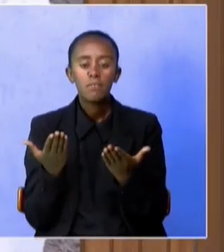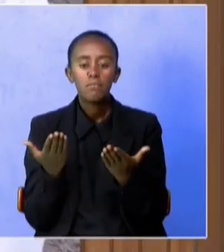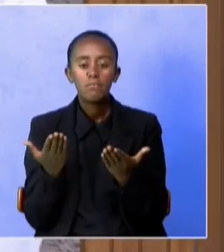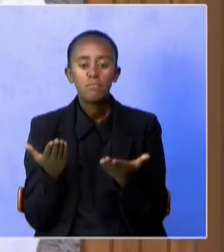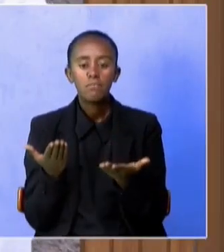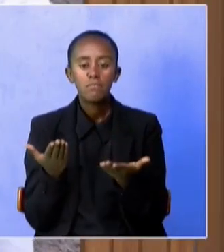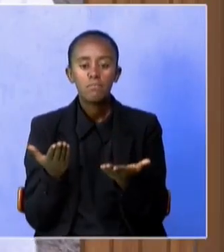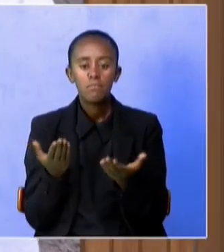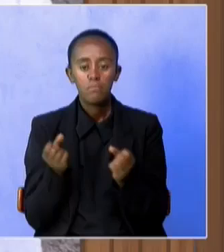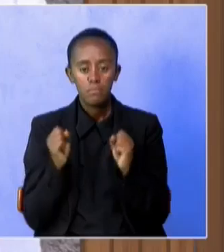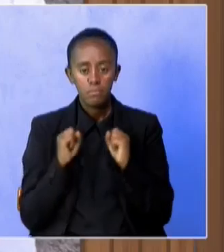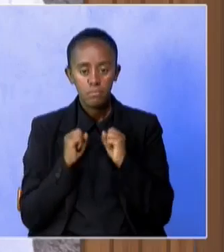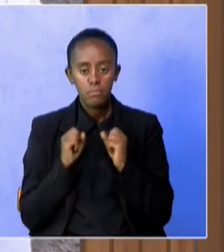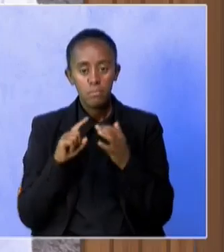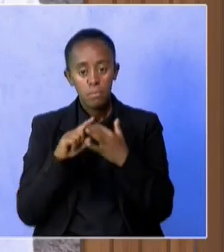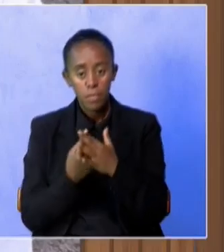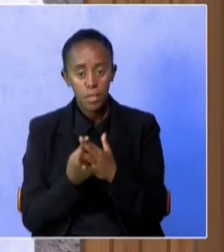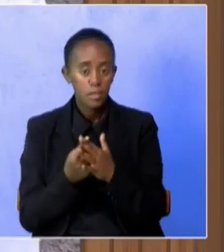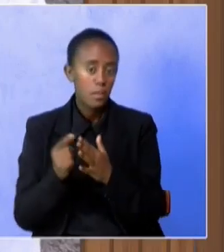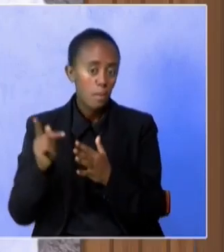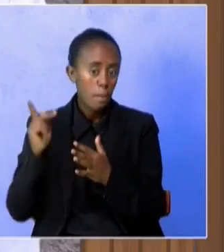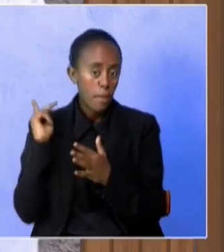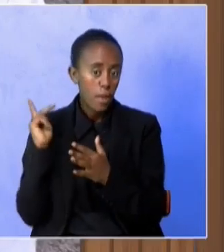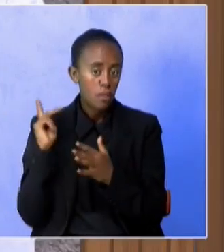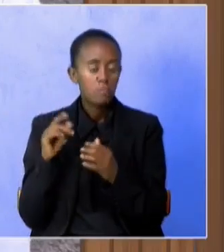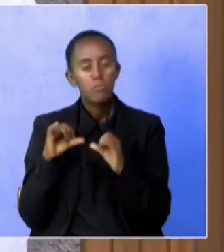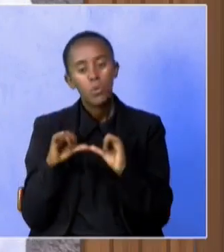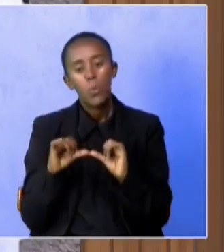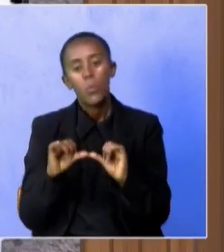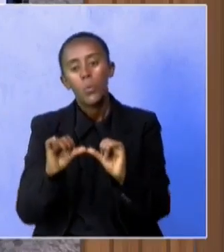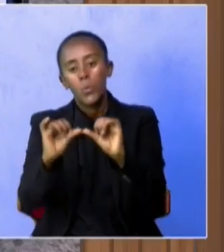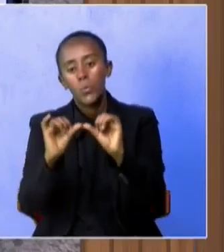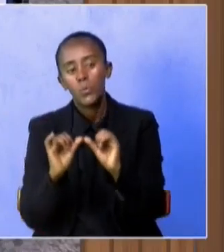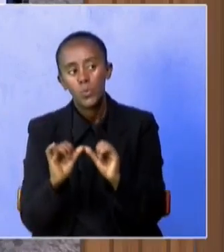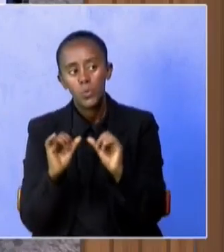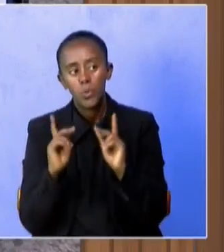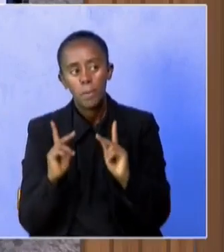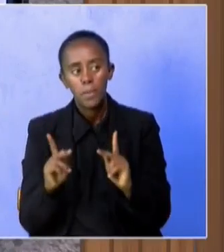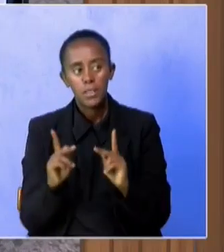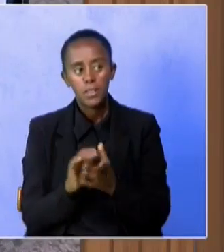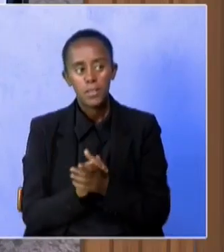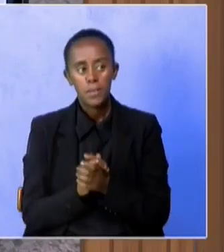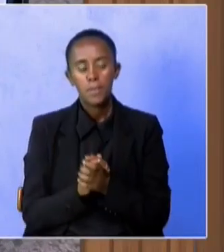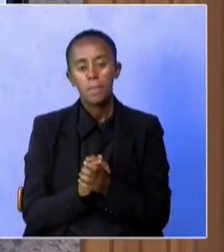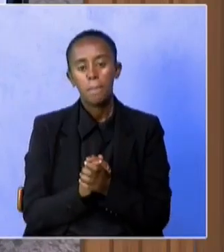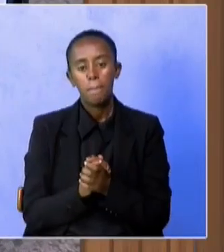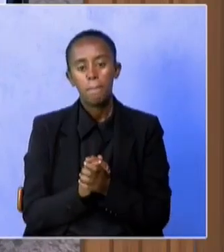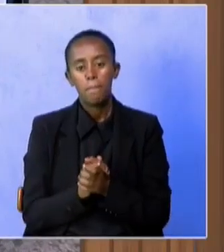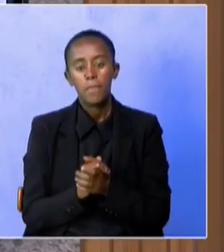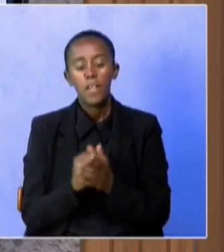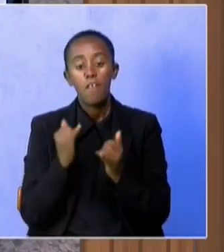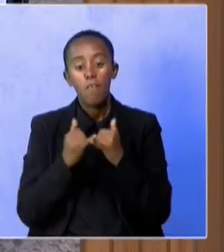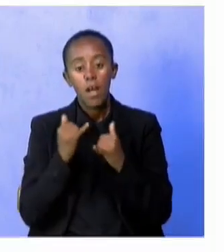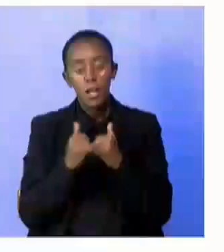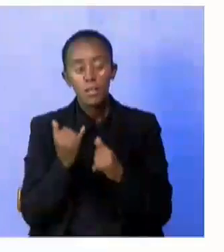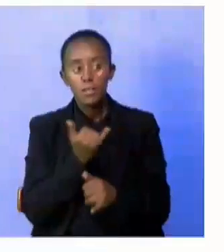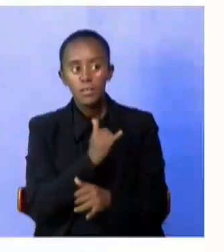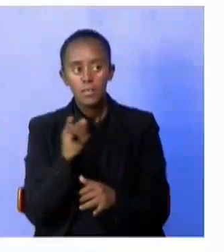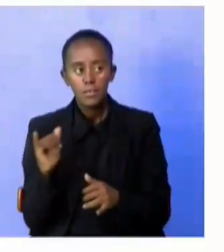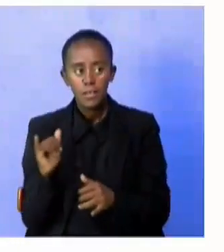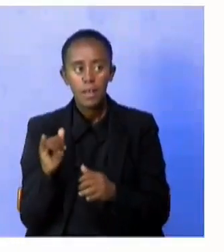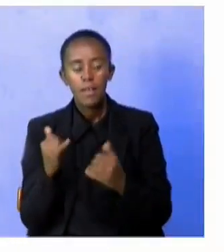but still continues to the present. Finally, they have lived